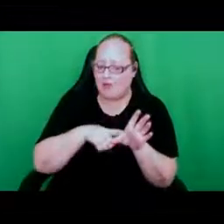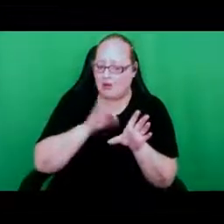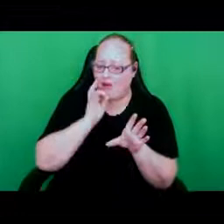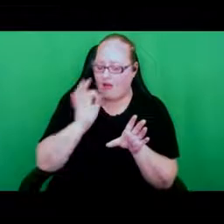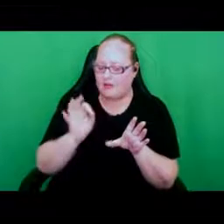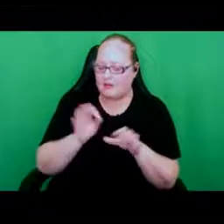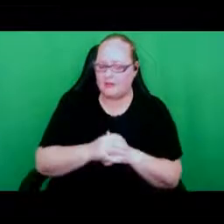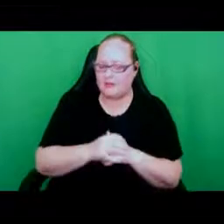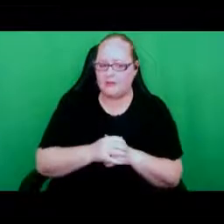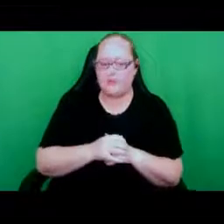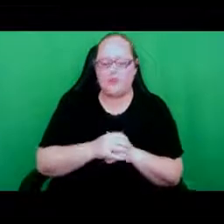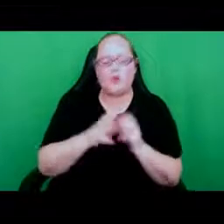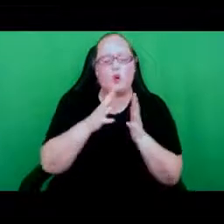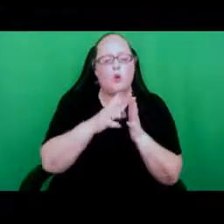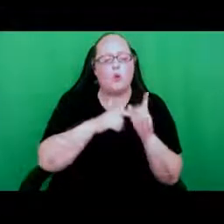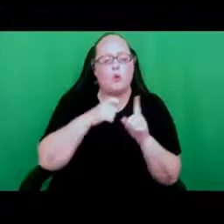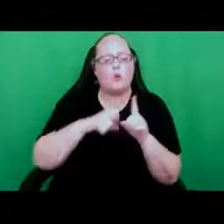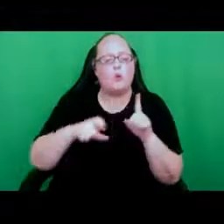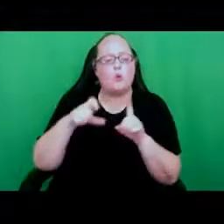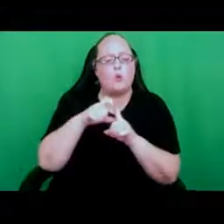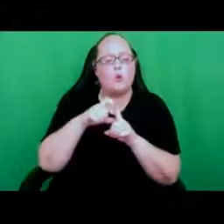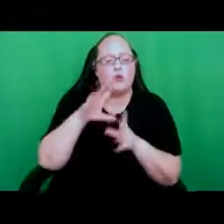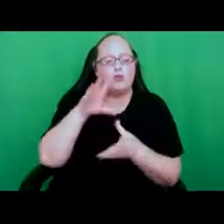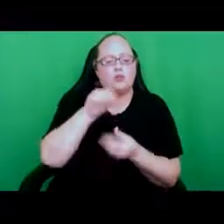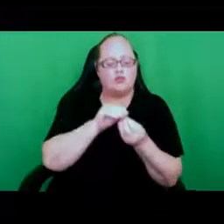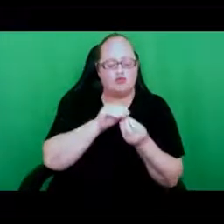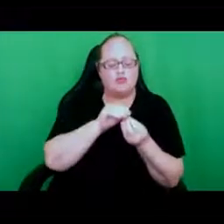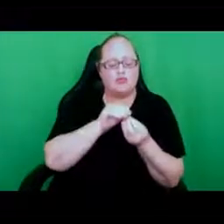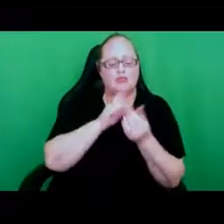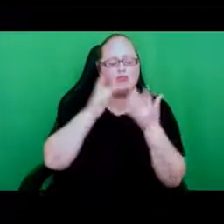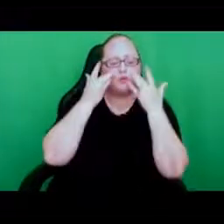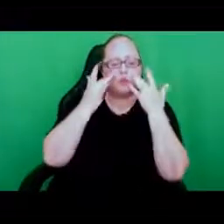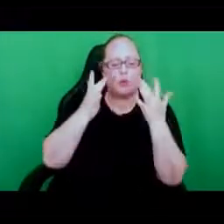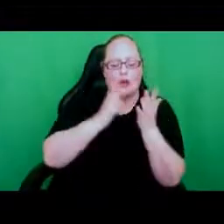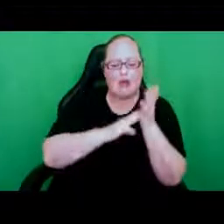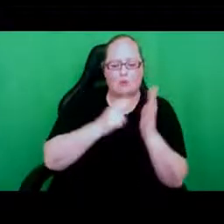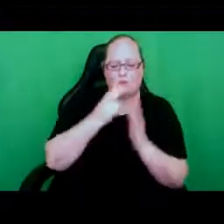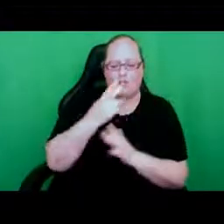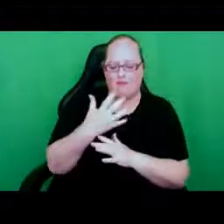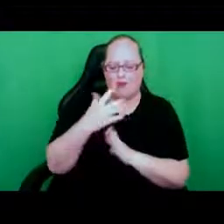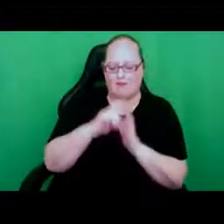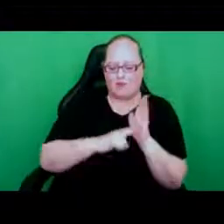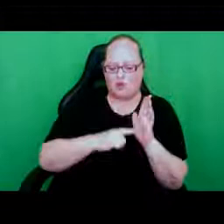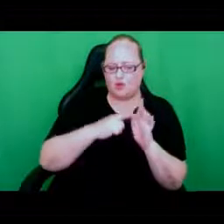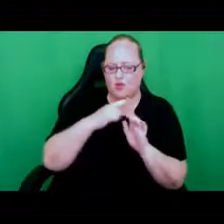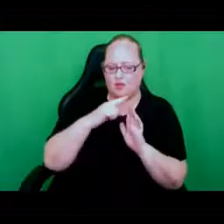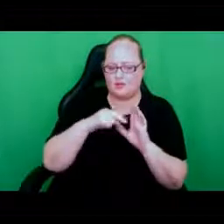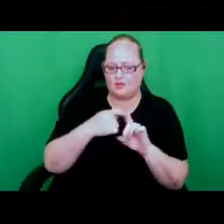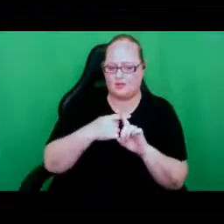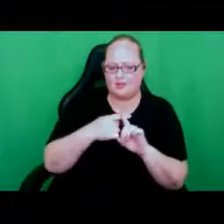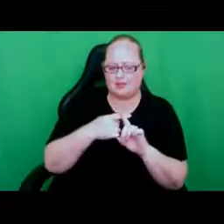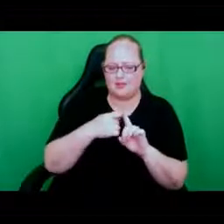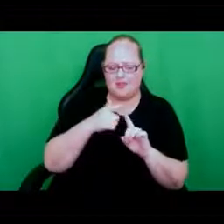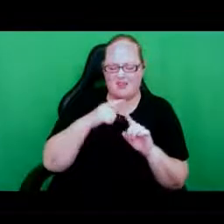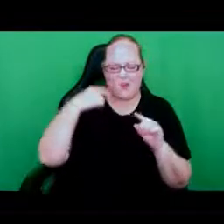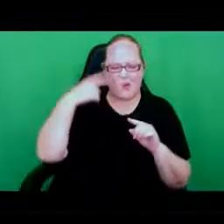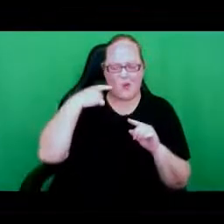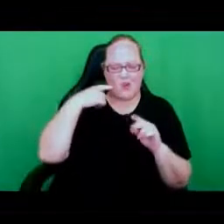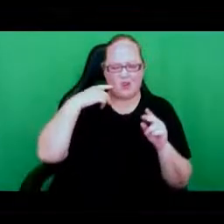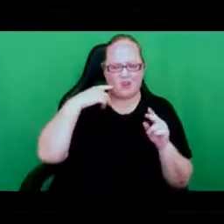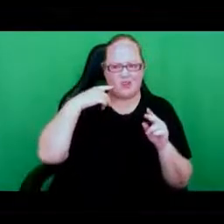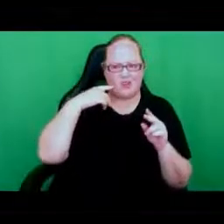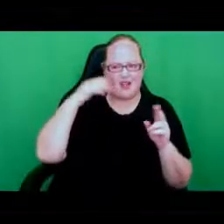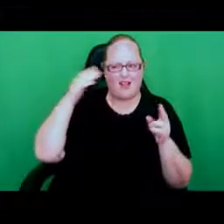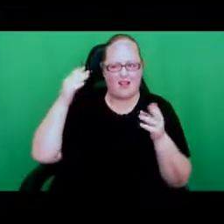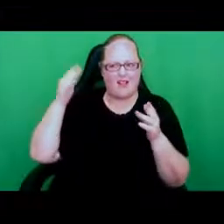ward summary, we show less noise around the M25 junction, but there's more traffic on that section. They're asking, how can that